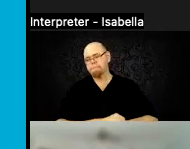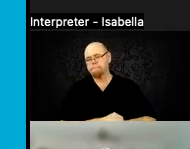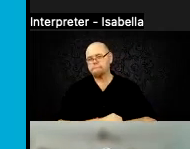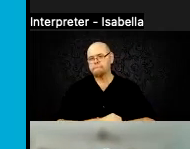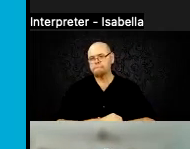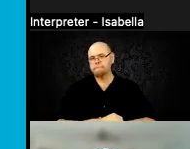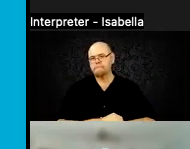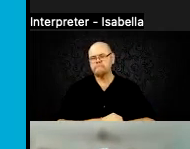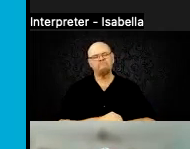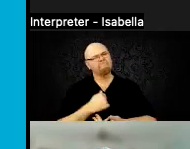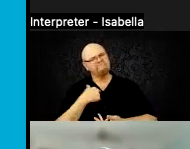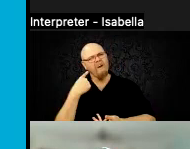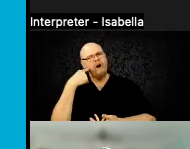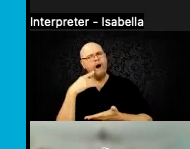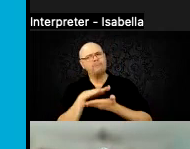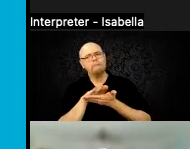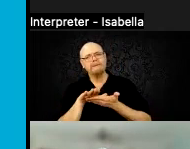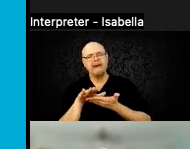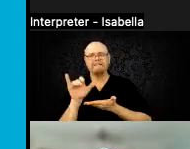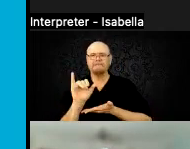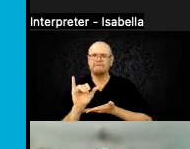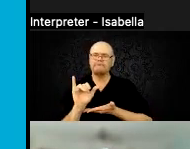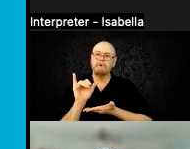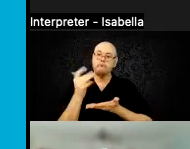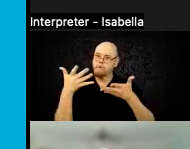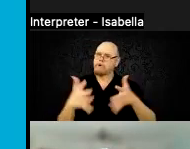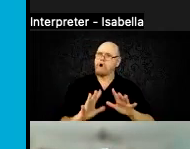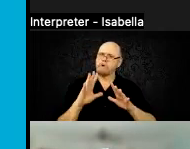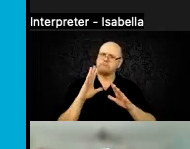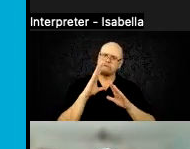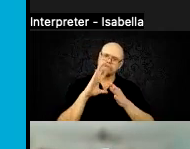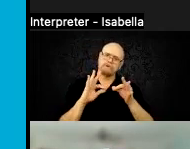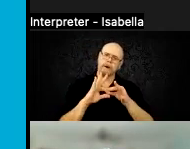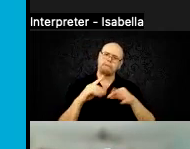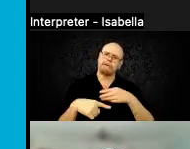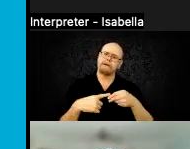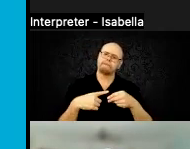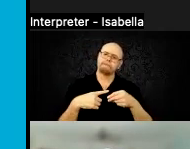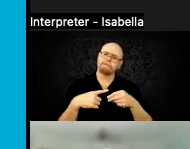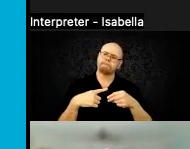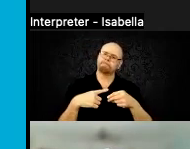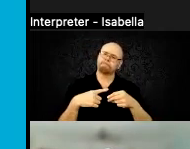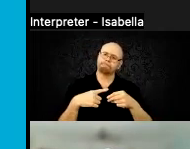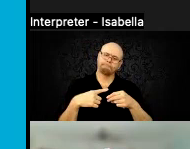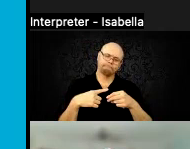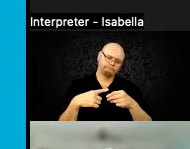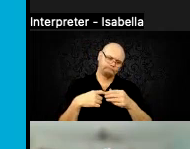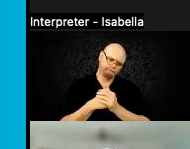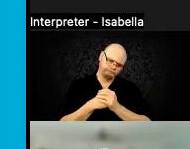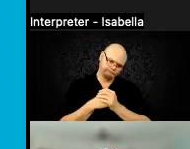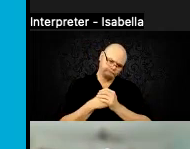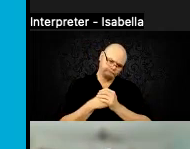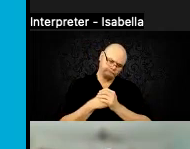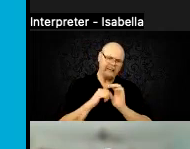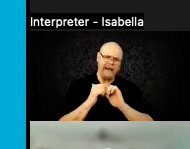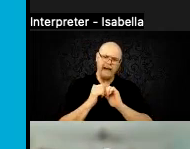And I thought it'd be helpful at this stage, since we've talked a lot about the different ways that the client